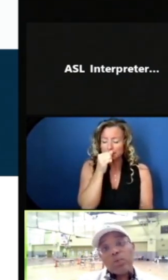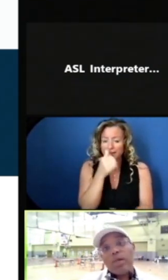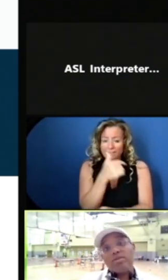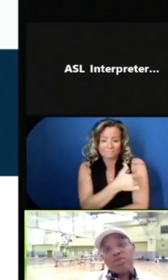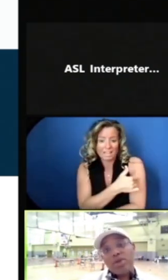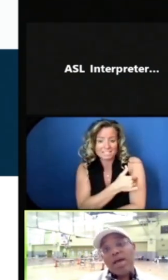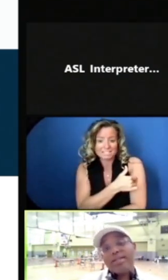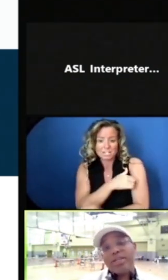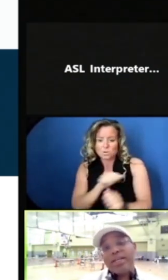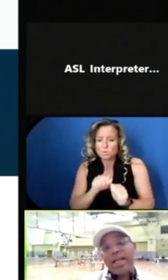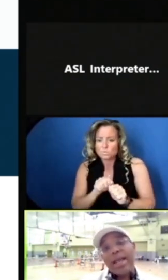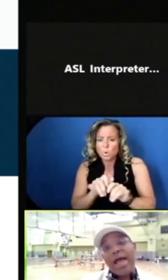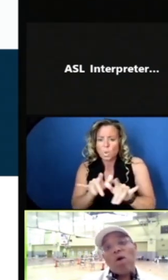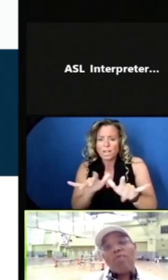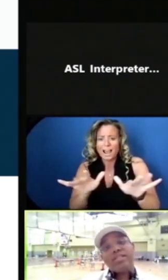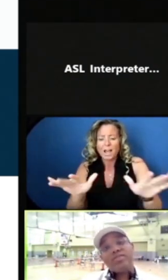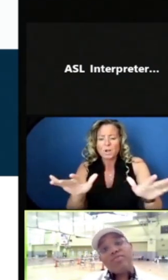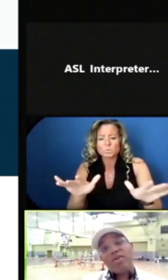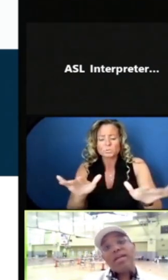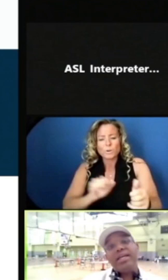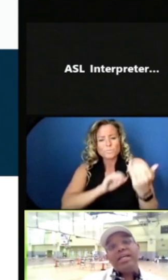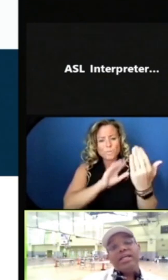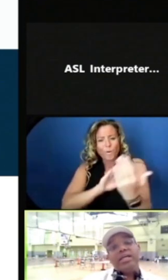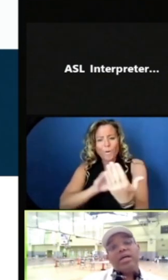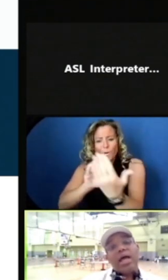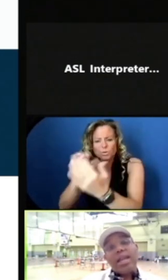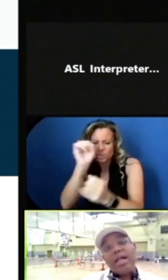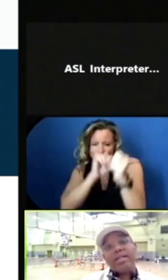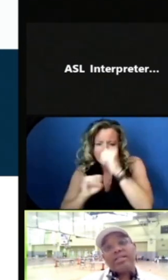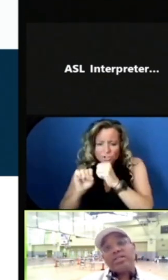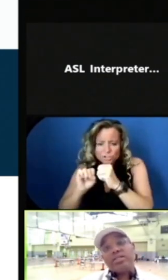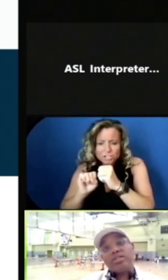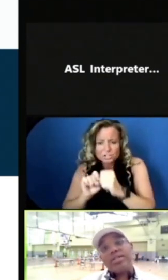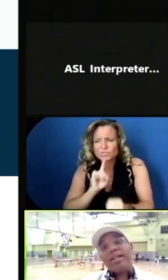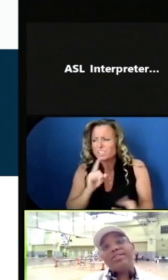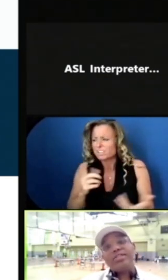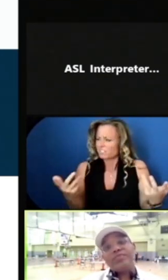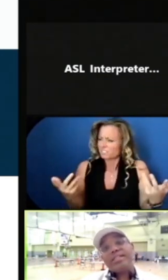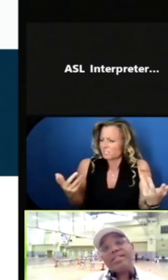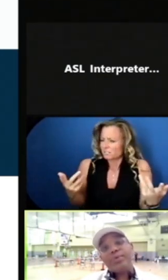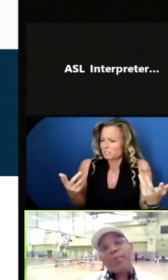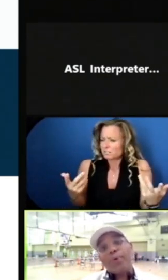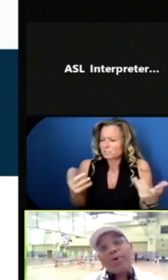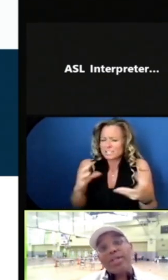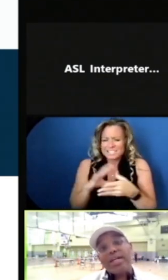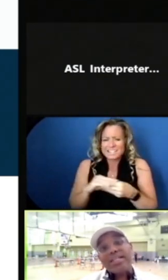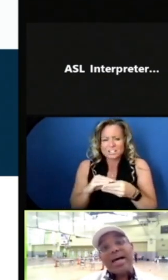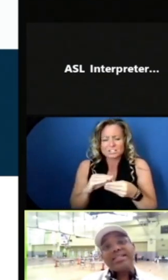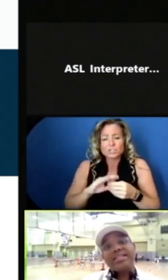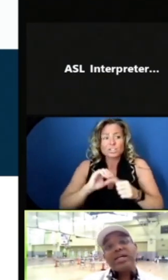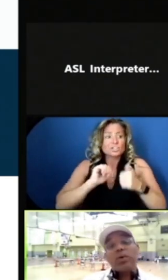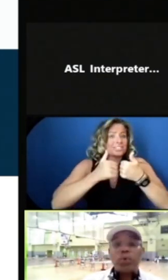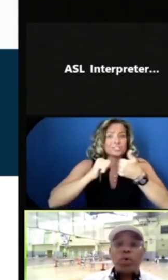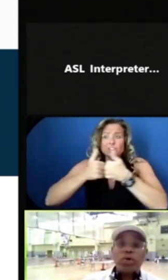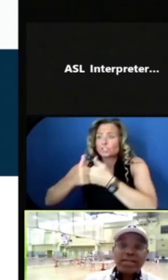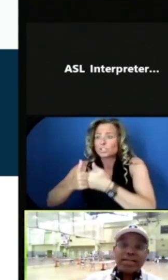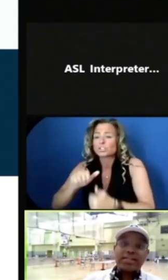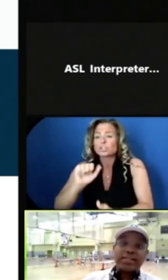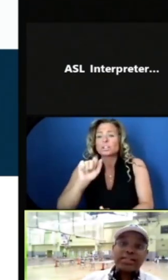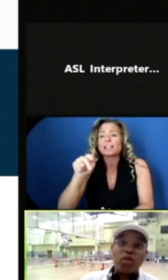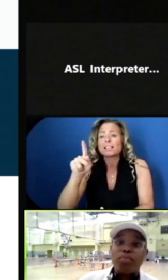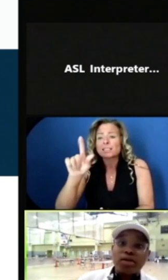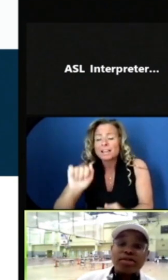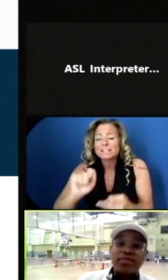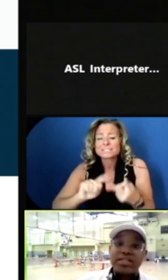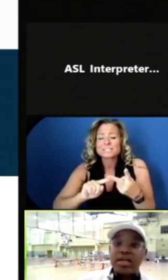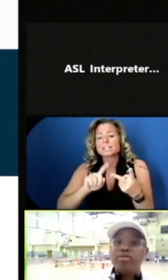vaccine rollout strategy and how that's very analogous to the challenges facing rural Alaska, rural Texas,